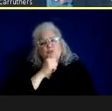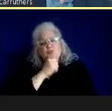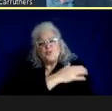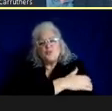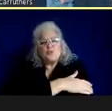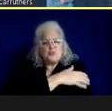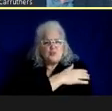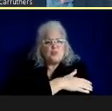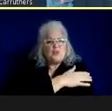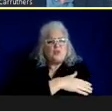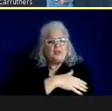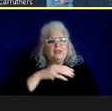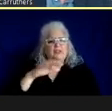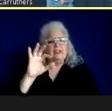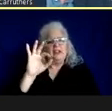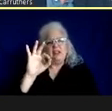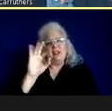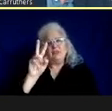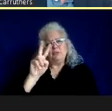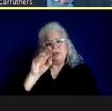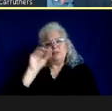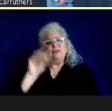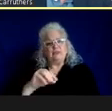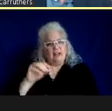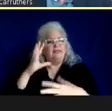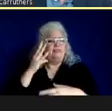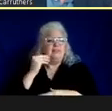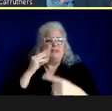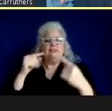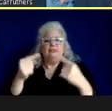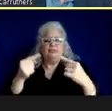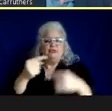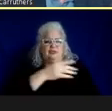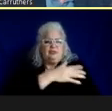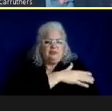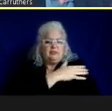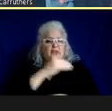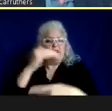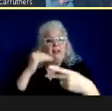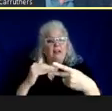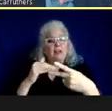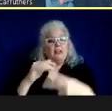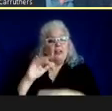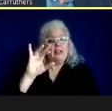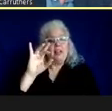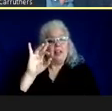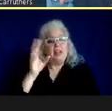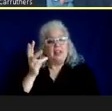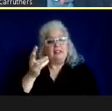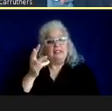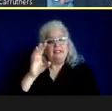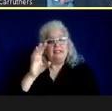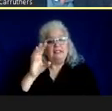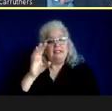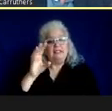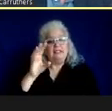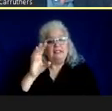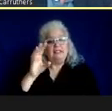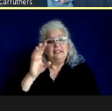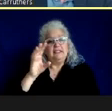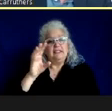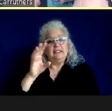site. And then fatigue, headache, muscle pain. I don't know about you, but when I feel fatigue, headache, and muscle